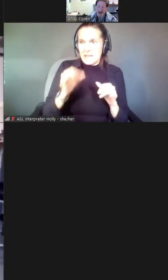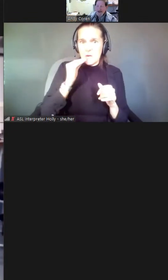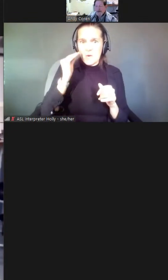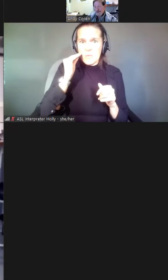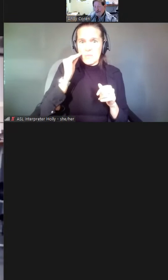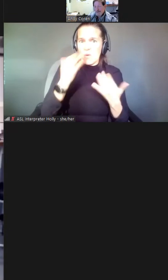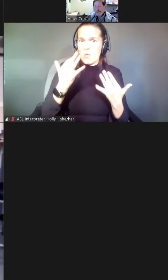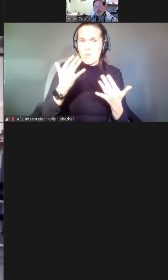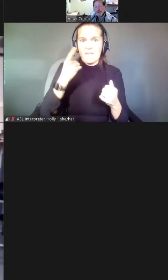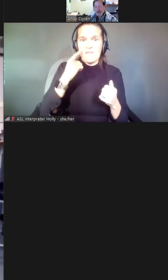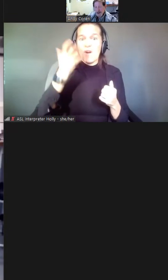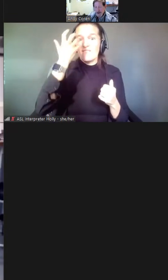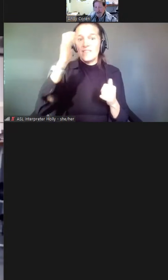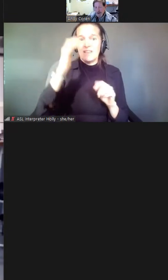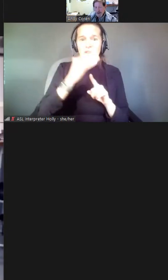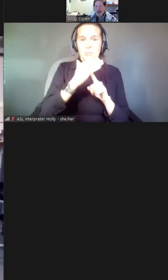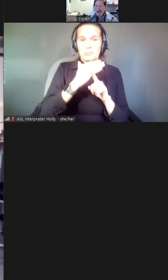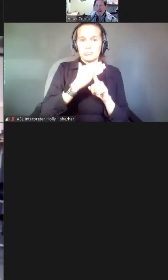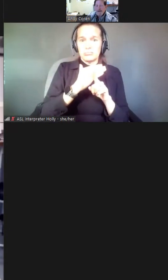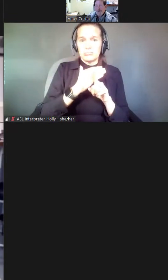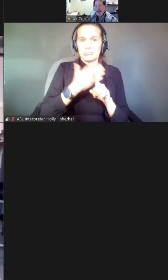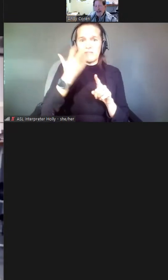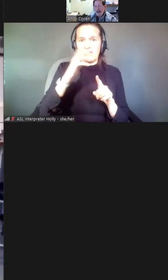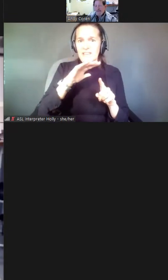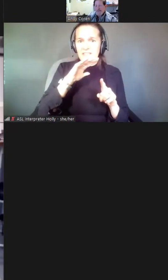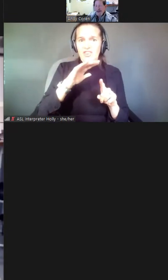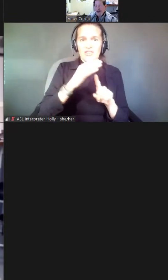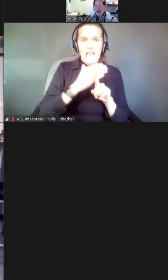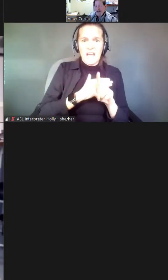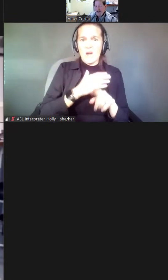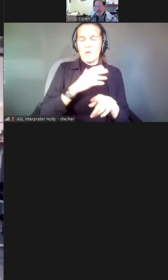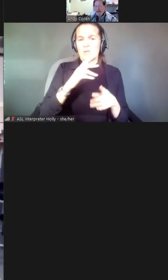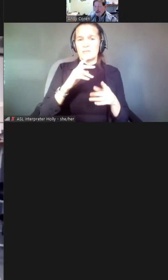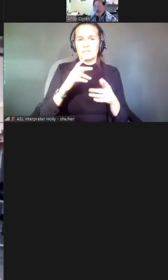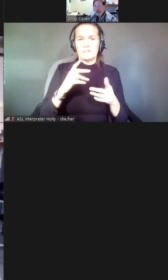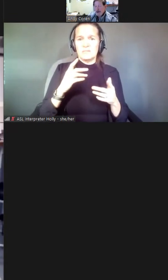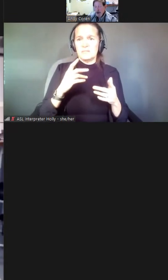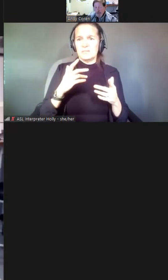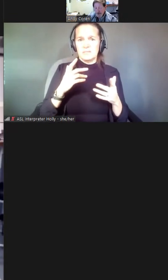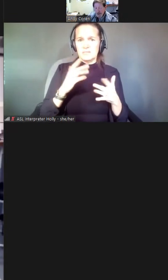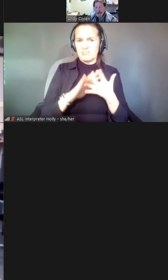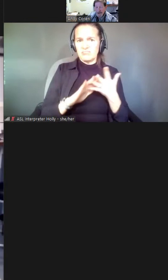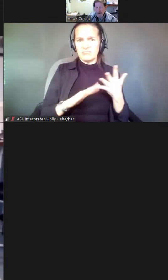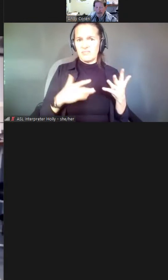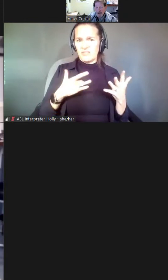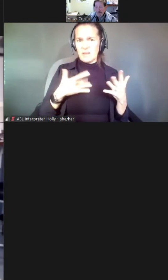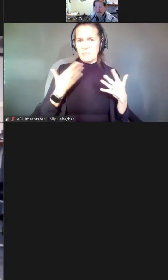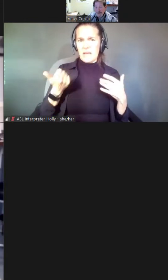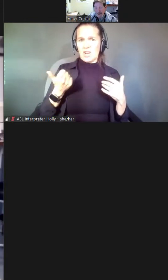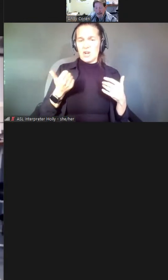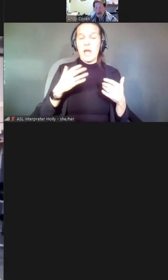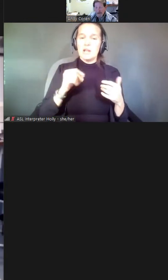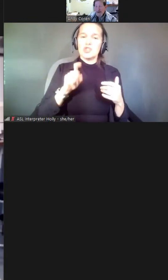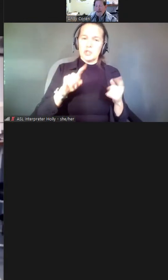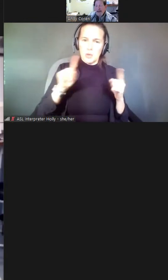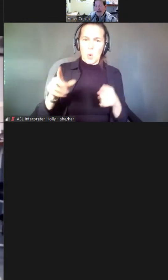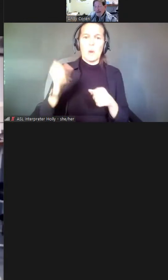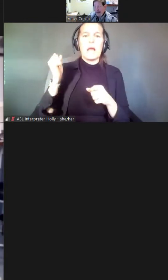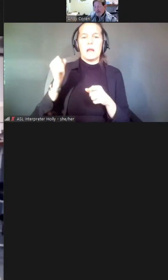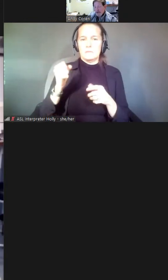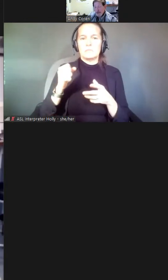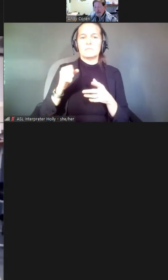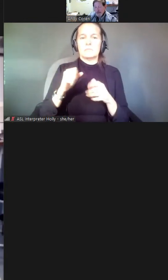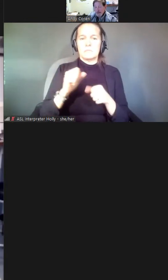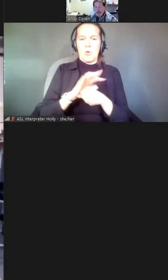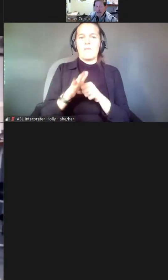fever's gone and their symptoms are resolving. If they have they should get a COVID test at that point. If it's negative and